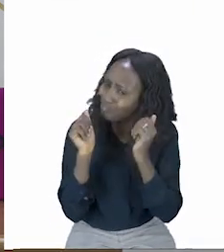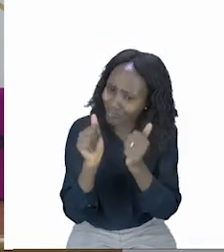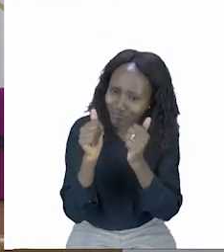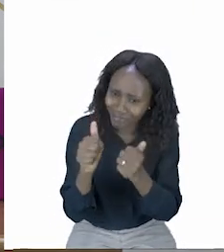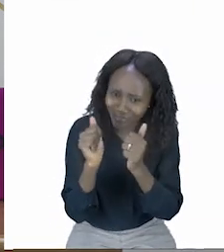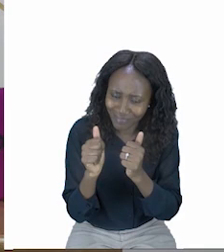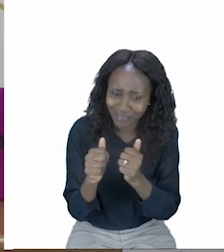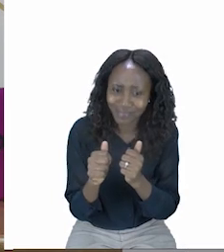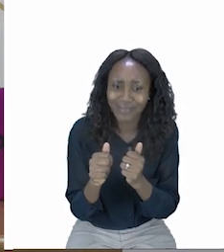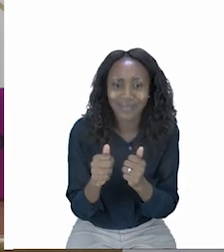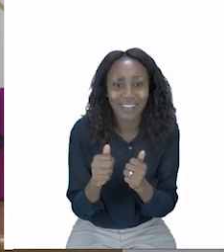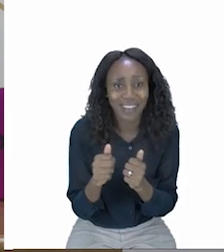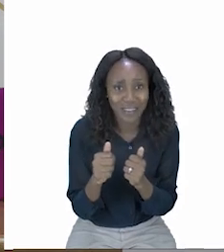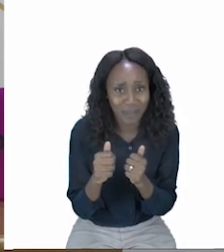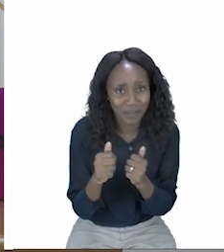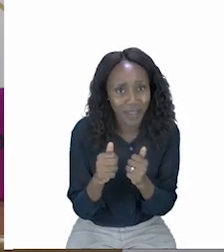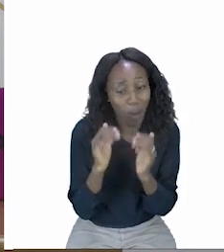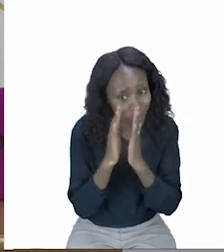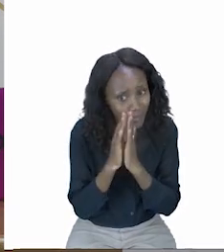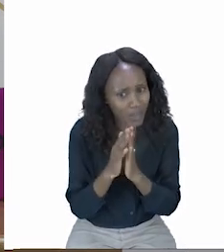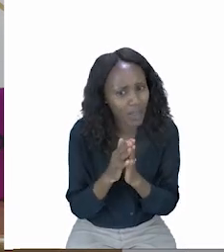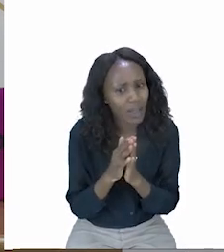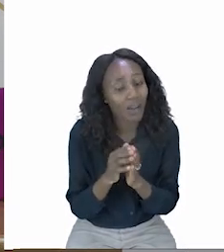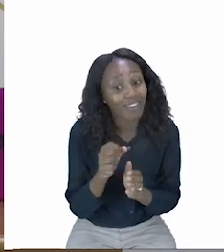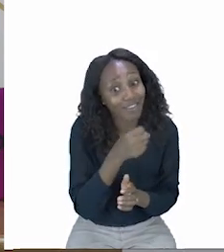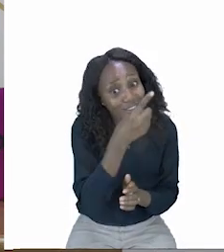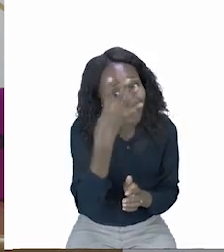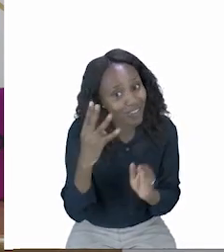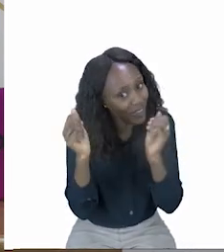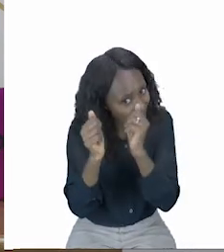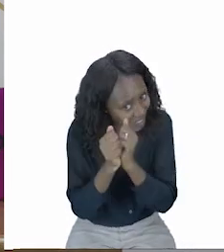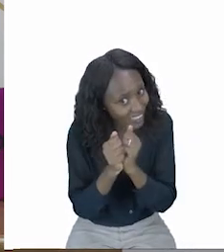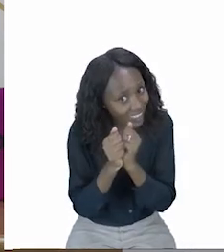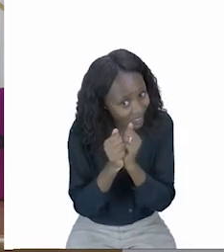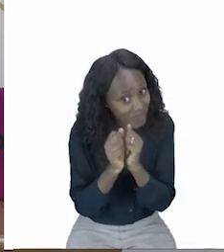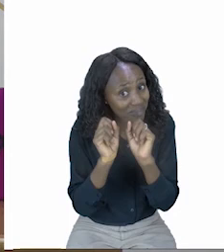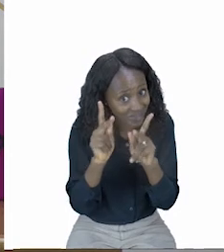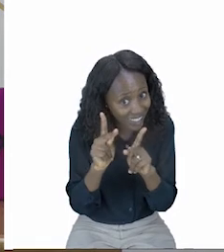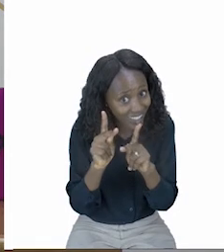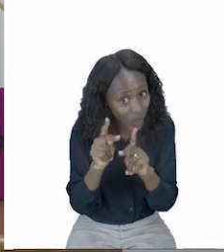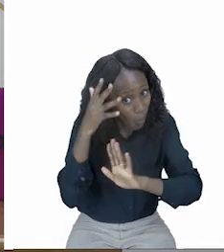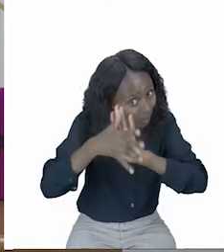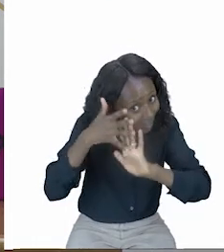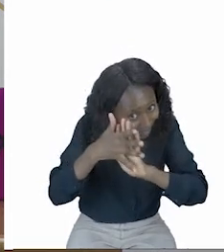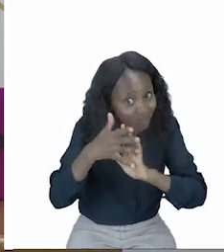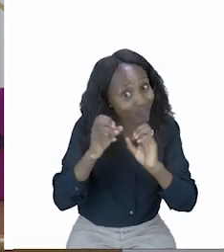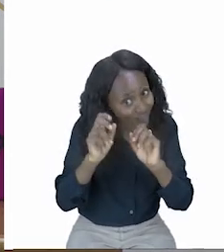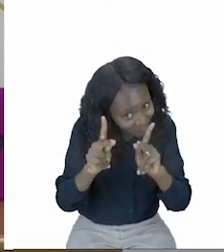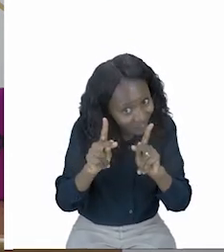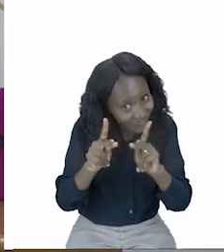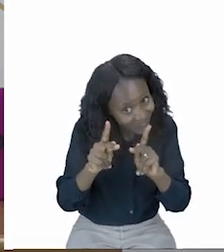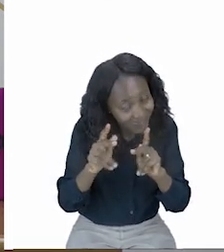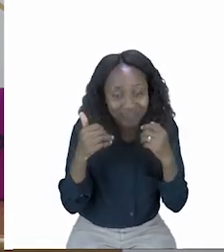do the last one together. I want to hear you counting. I can hear you. Trust me, I can hear you. Let's